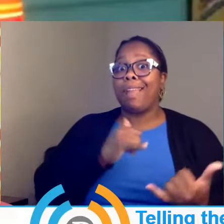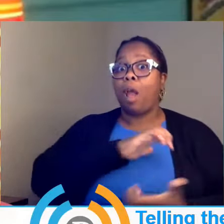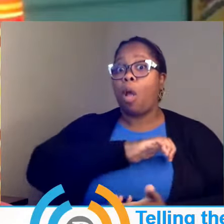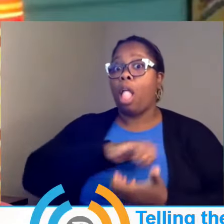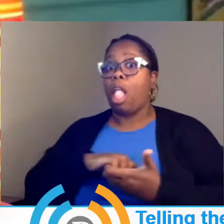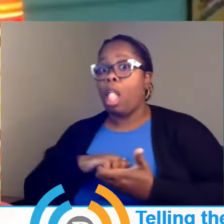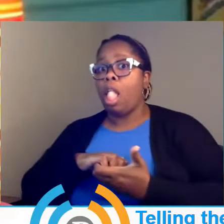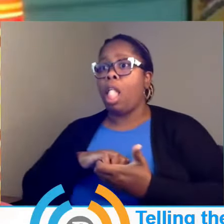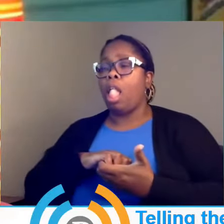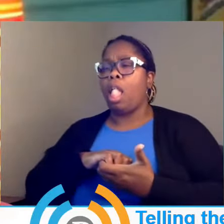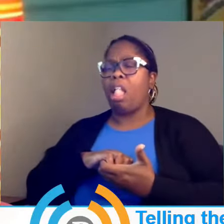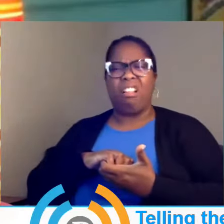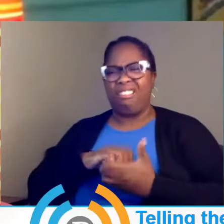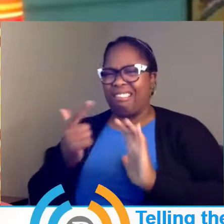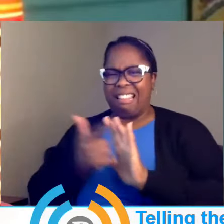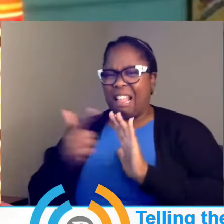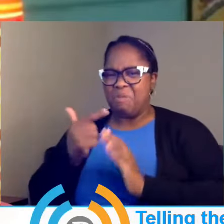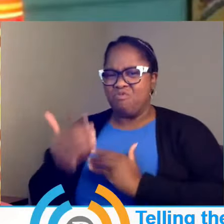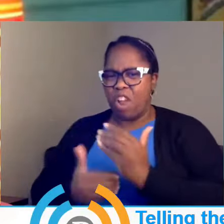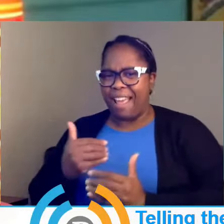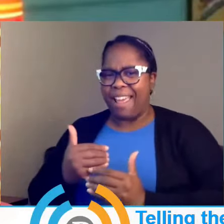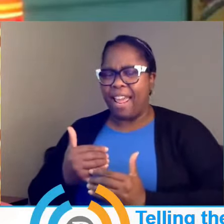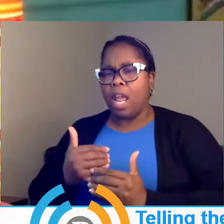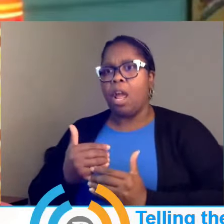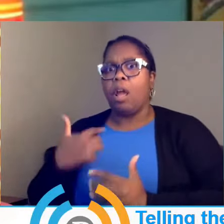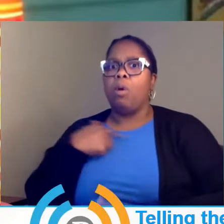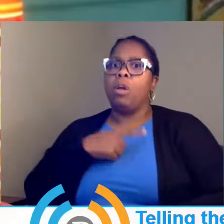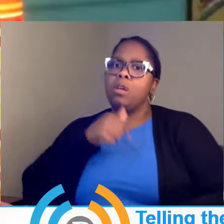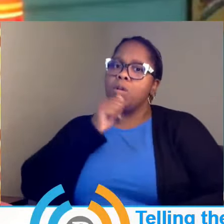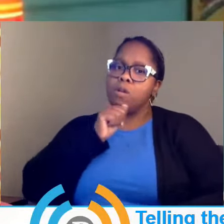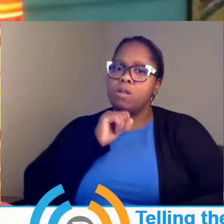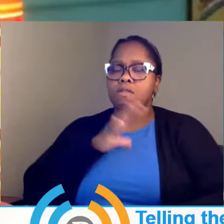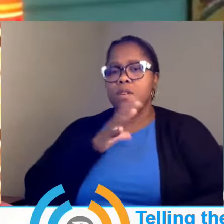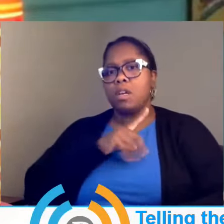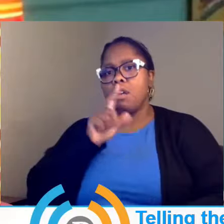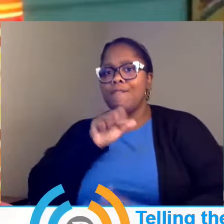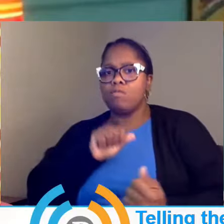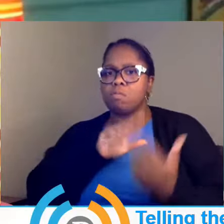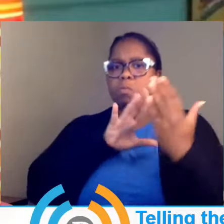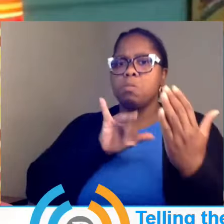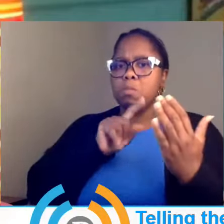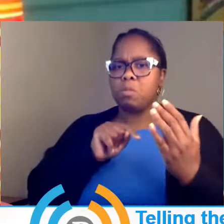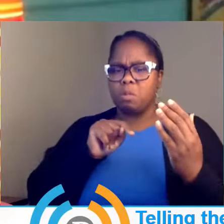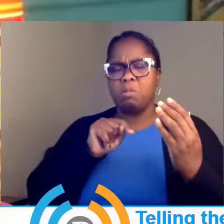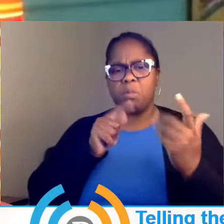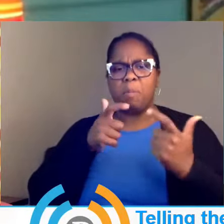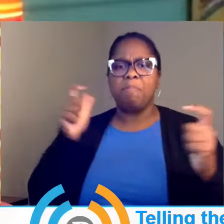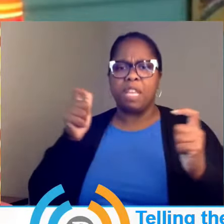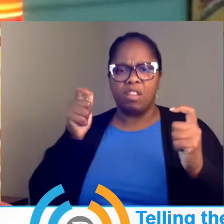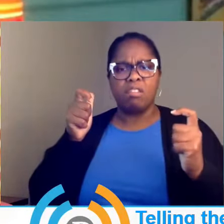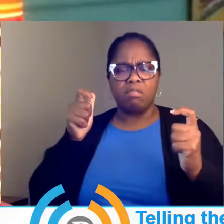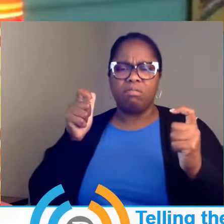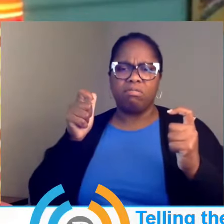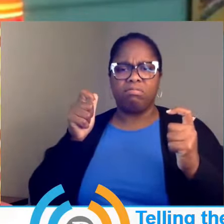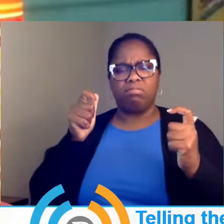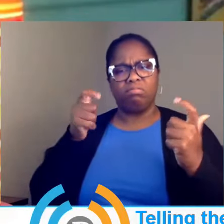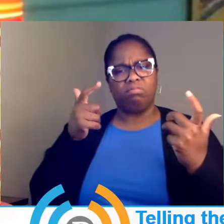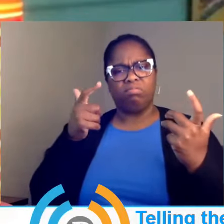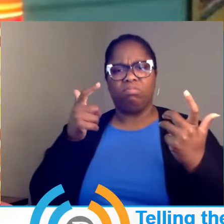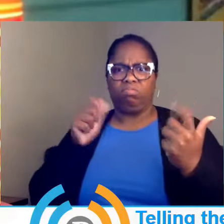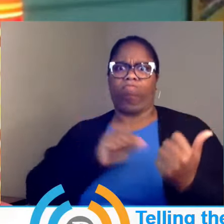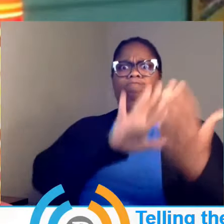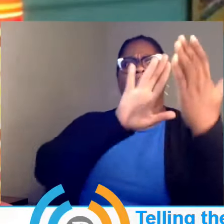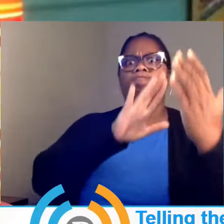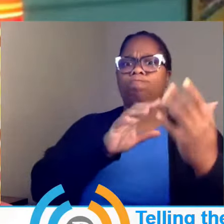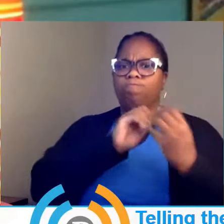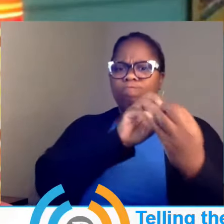it at a grander scale through, I think Don't Shoot Portland has a couple lawsuits going with Oregon